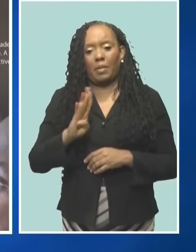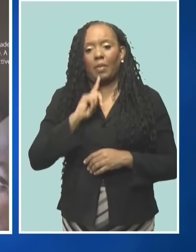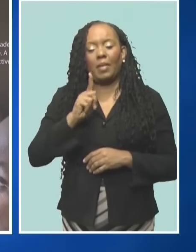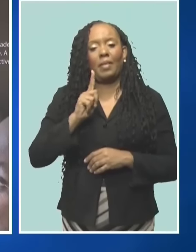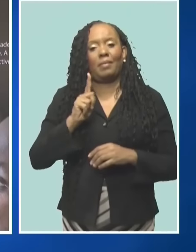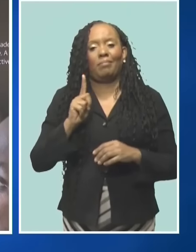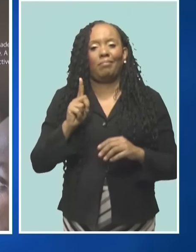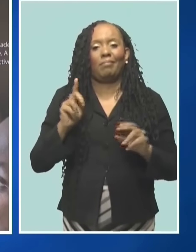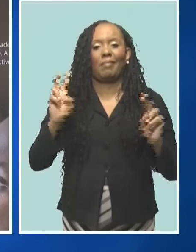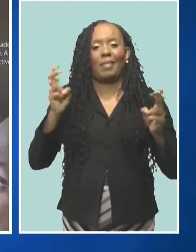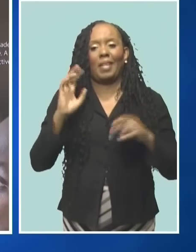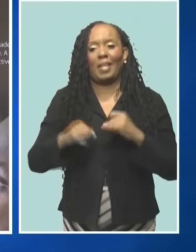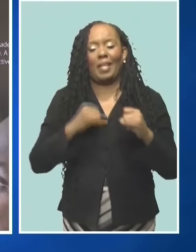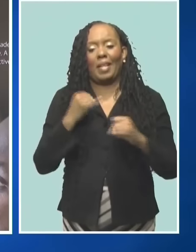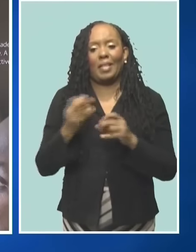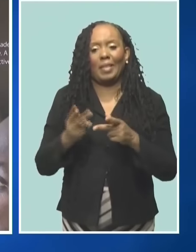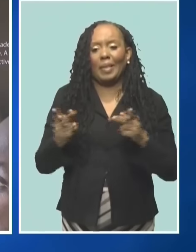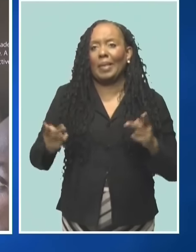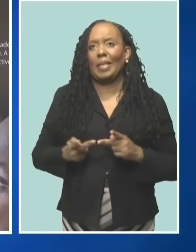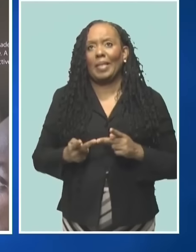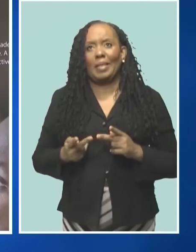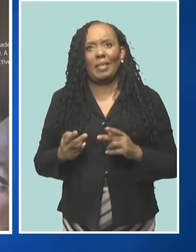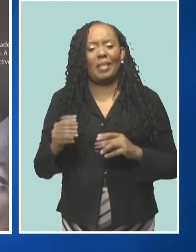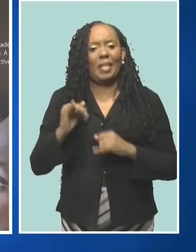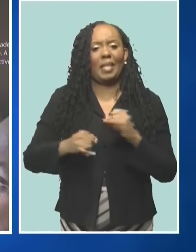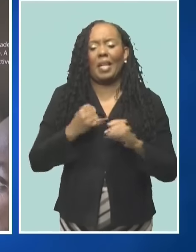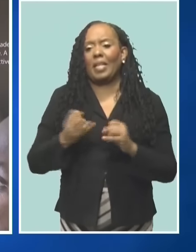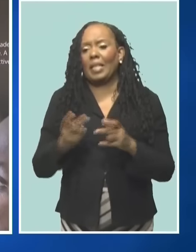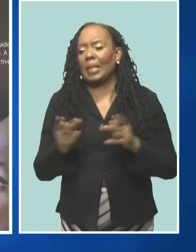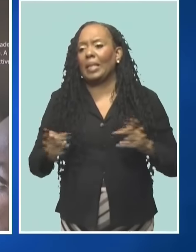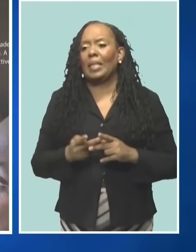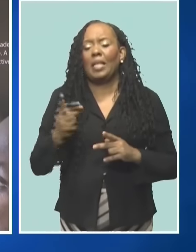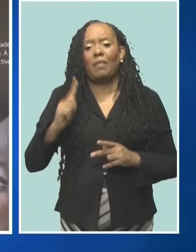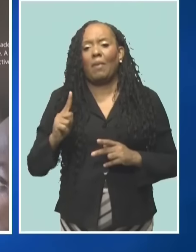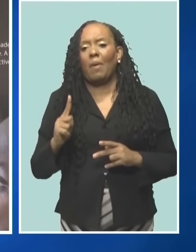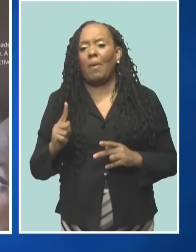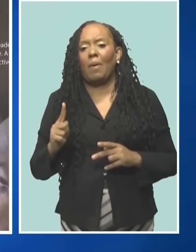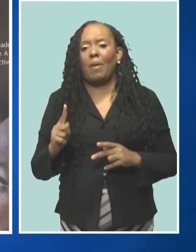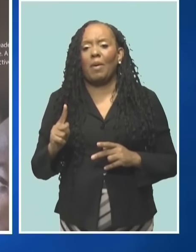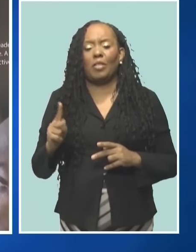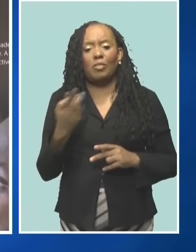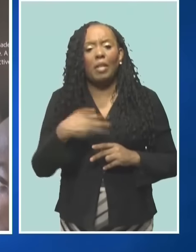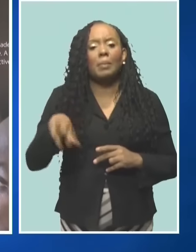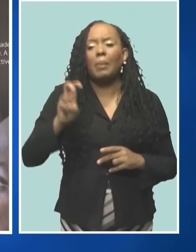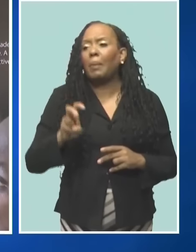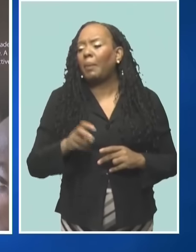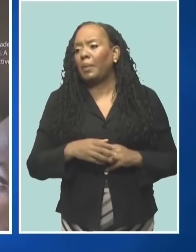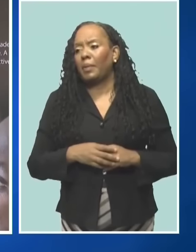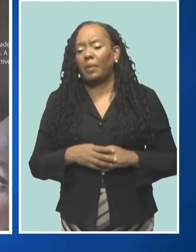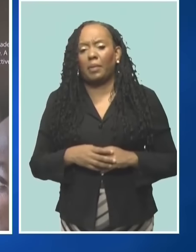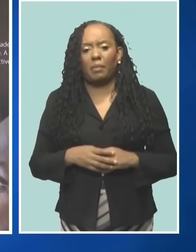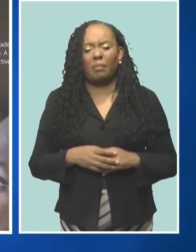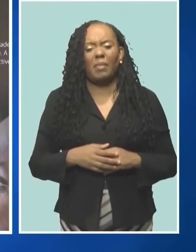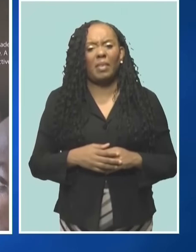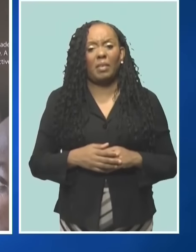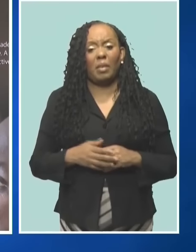hub for logistics. We're building out that capacity, international hub for transport, and therefore the jurisdiction is well